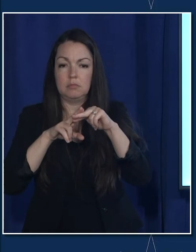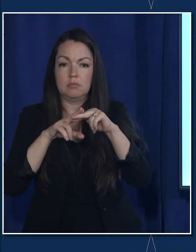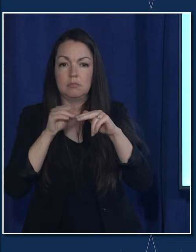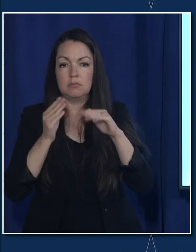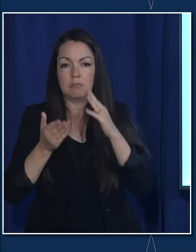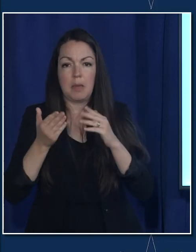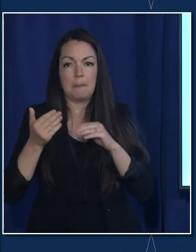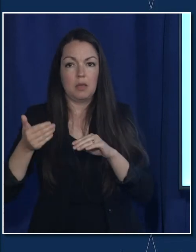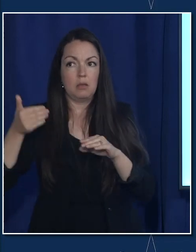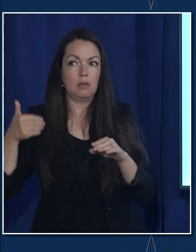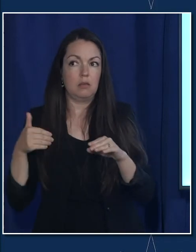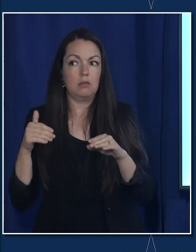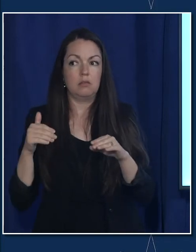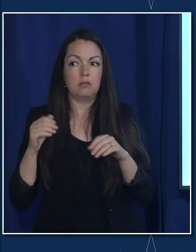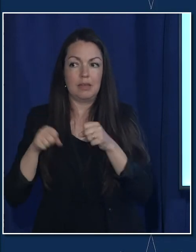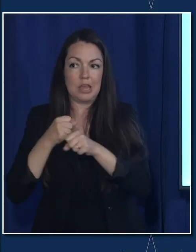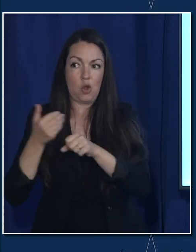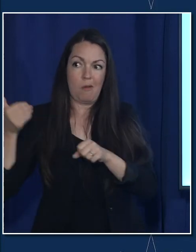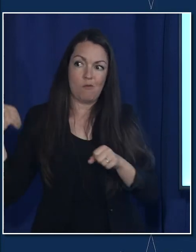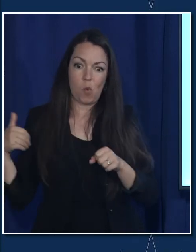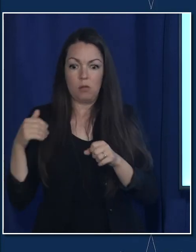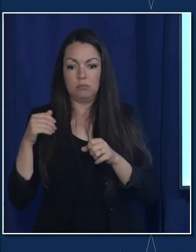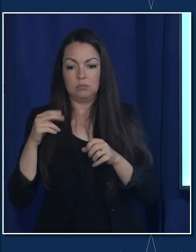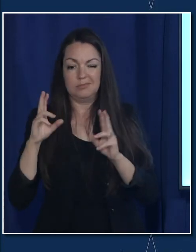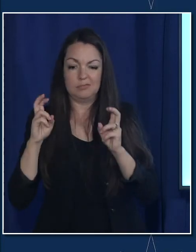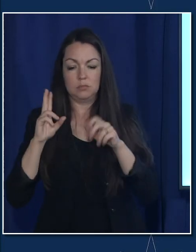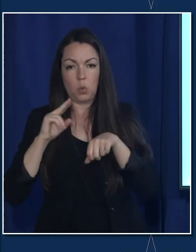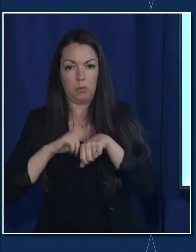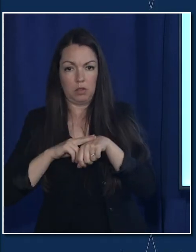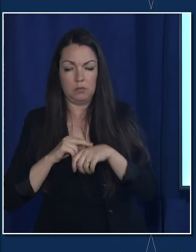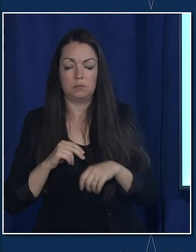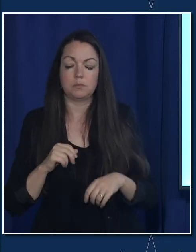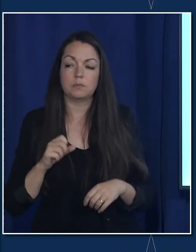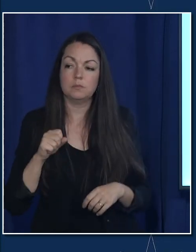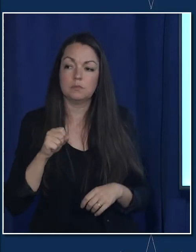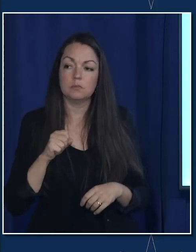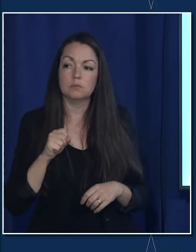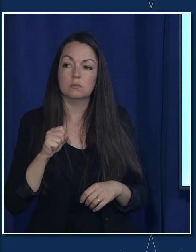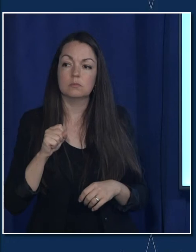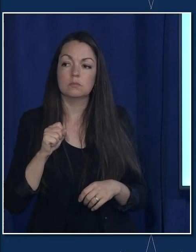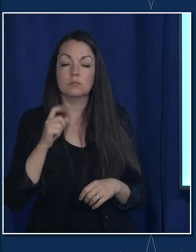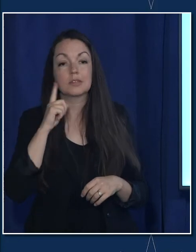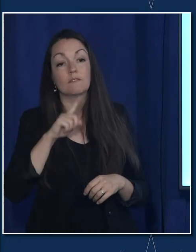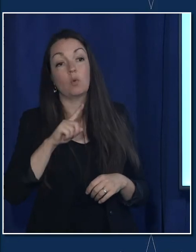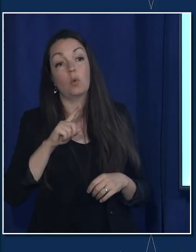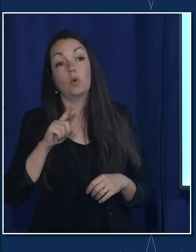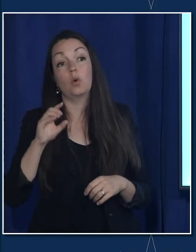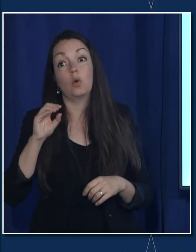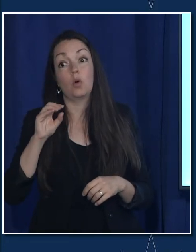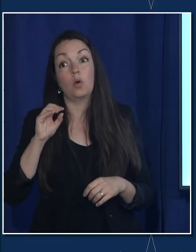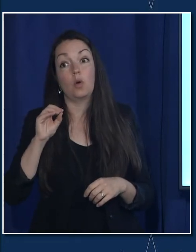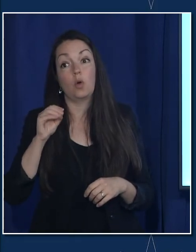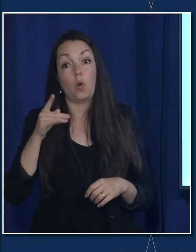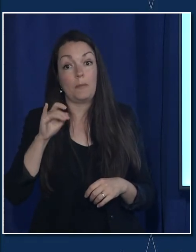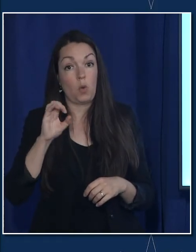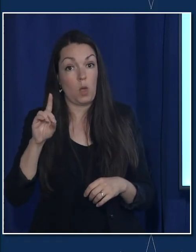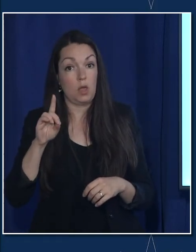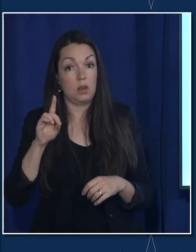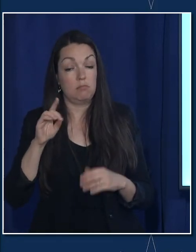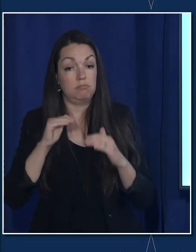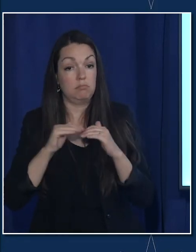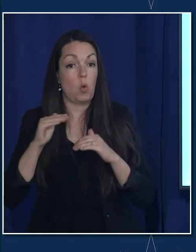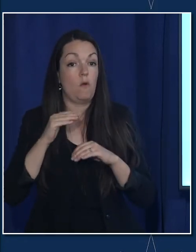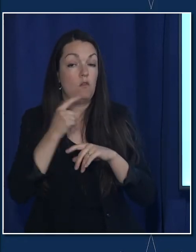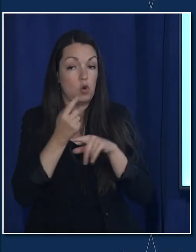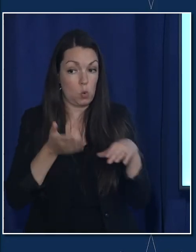the year before, which would be the normal, I guess. Yeah. So for overdoses, for opioid overdoses, you have to kind of take